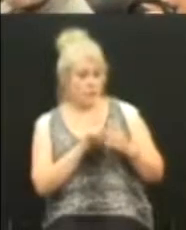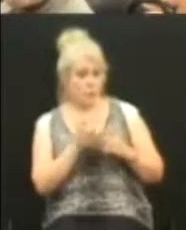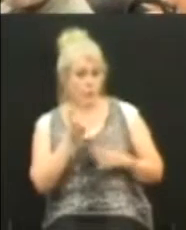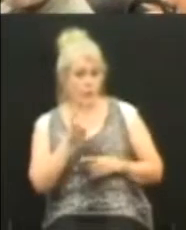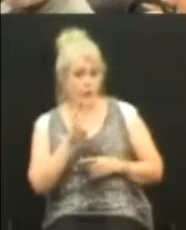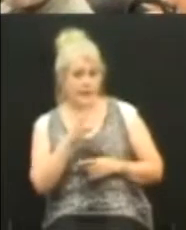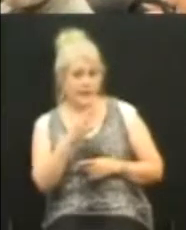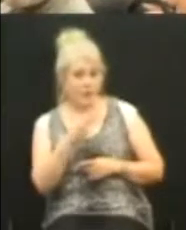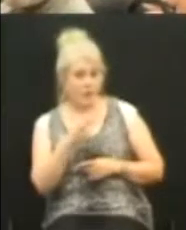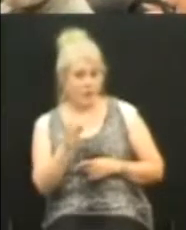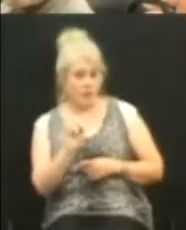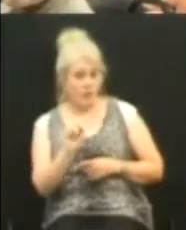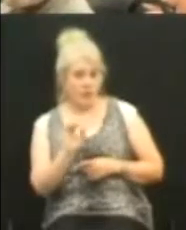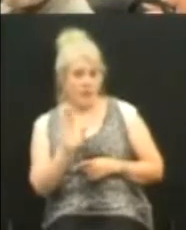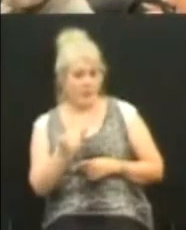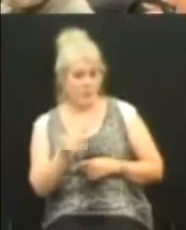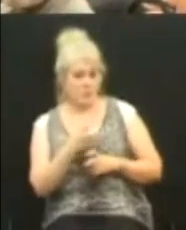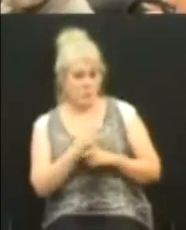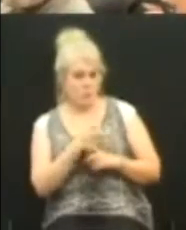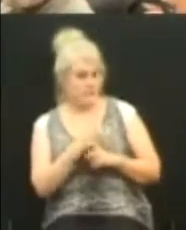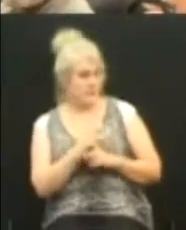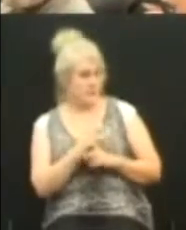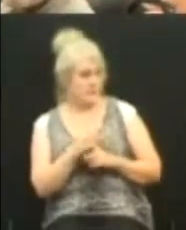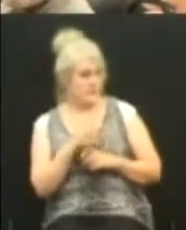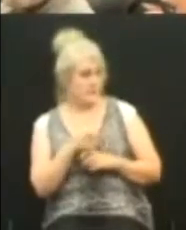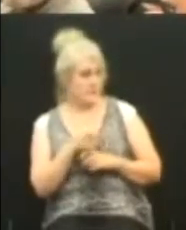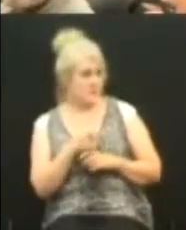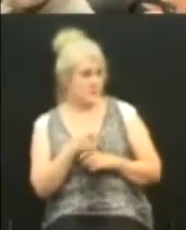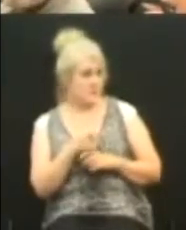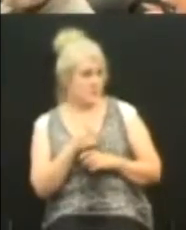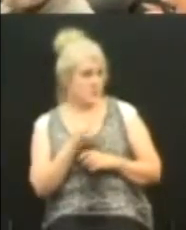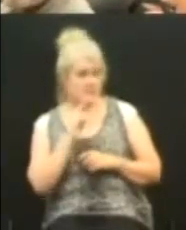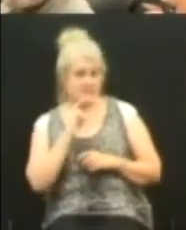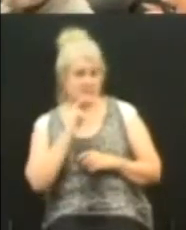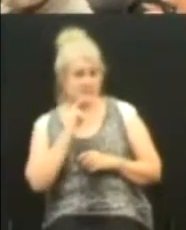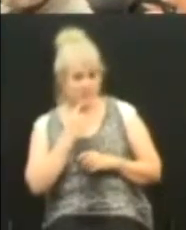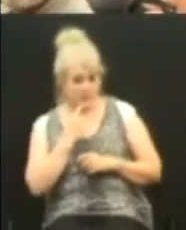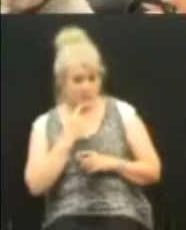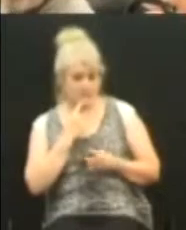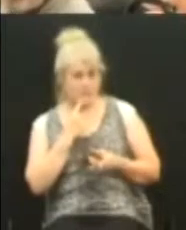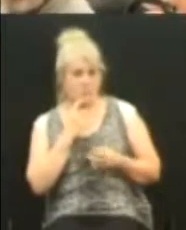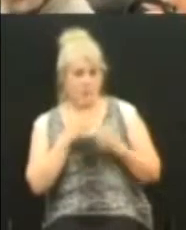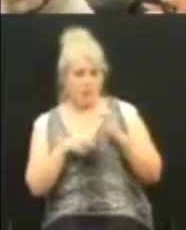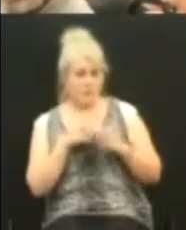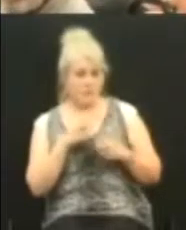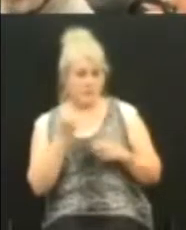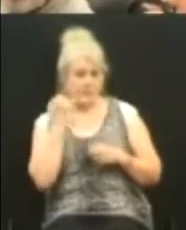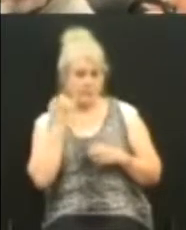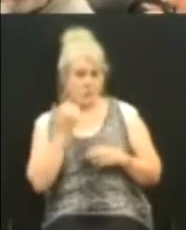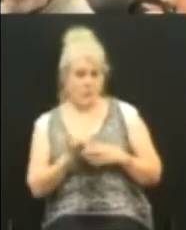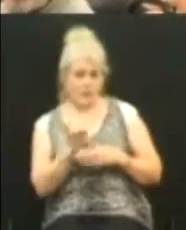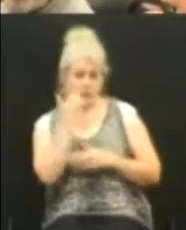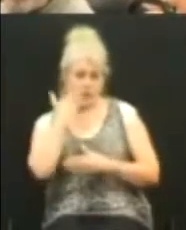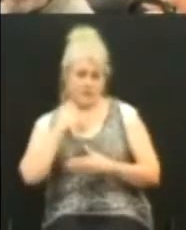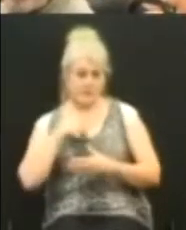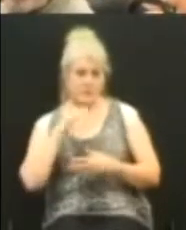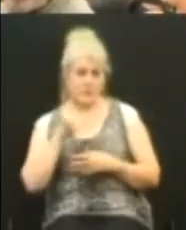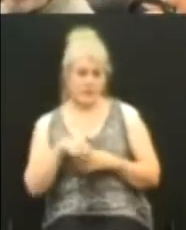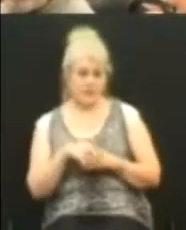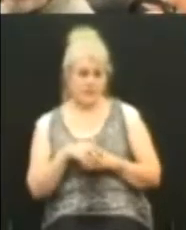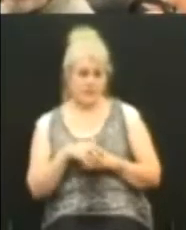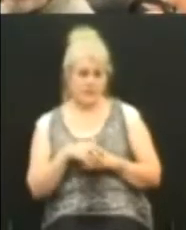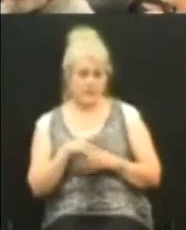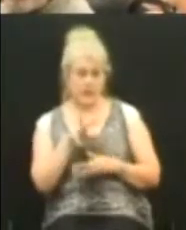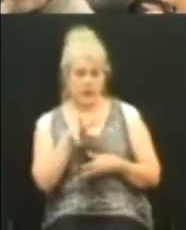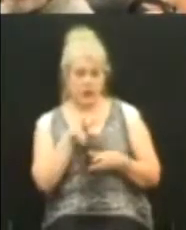is notoriously poisonous. According to WHO, there are serious implications for ingesting this toxin over a long period of time, even in small amounts, including but